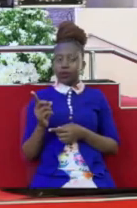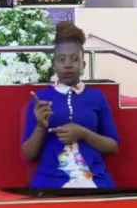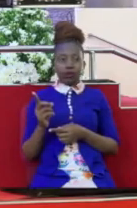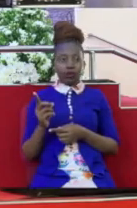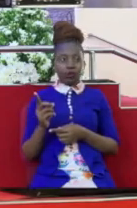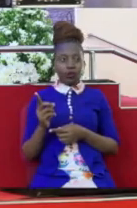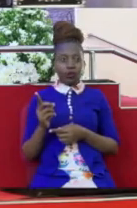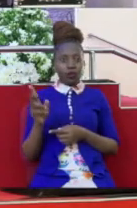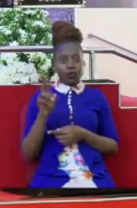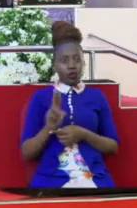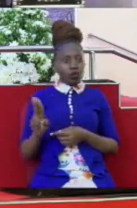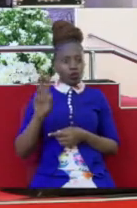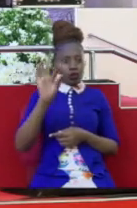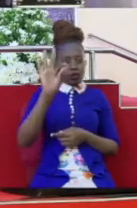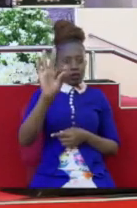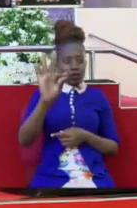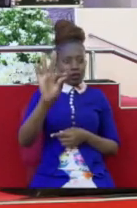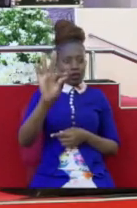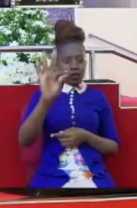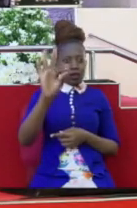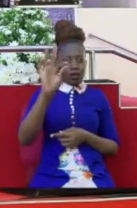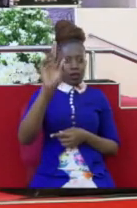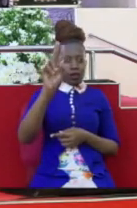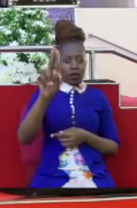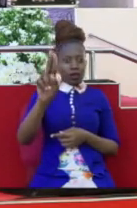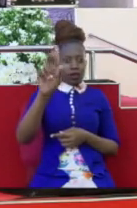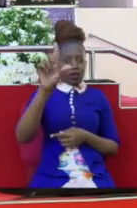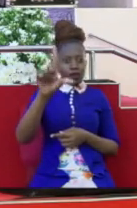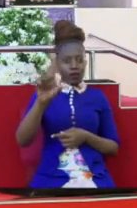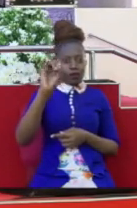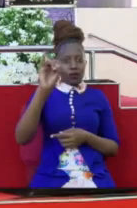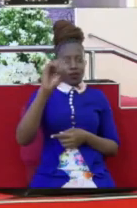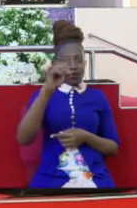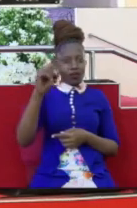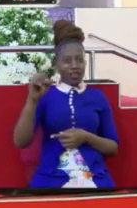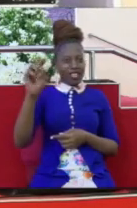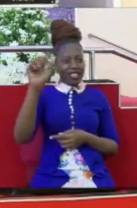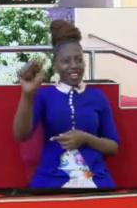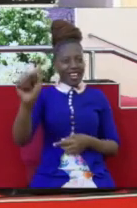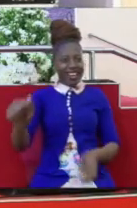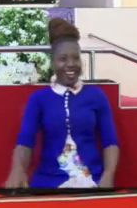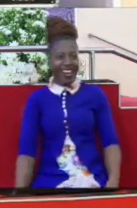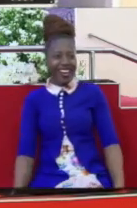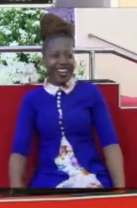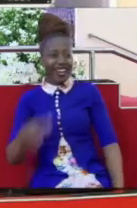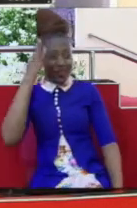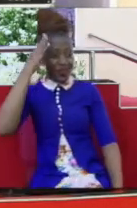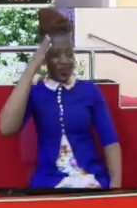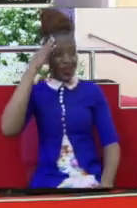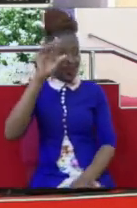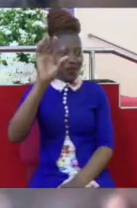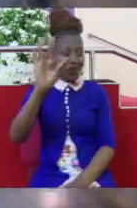Wangapi wamekuwa katika mambo ya fuliza? What is it? Fuluzi. Fuliza.